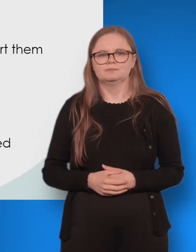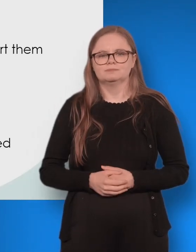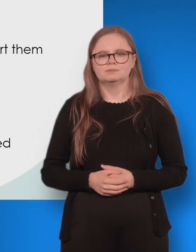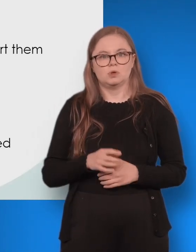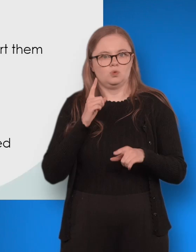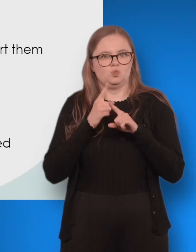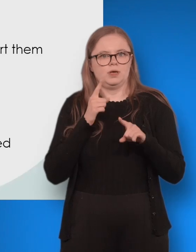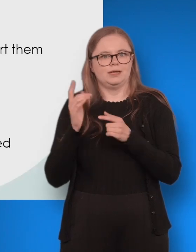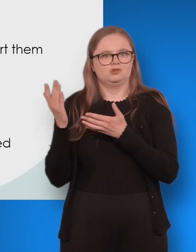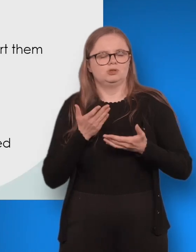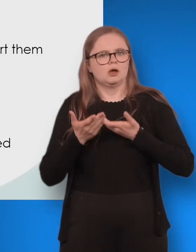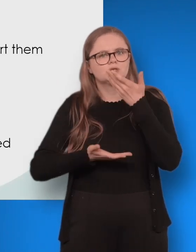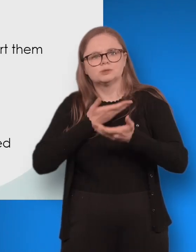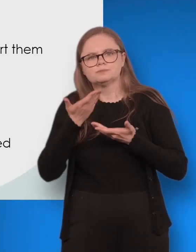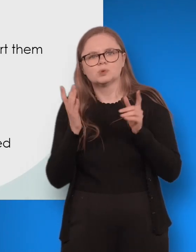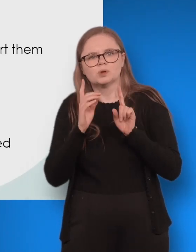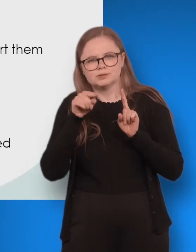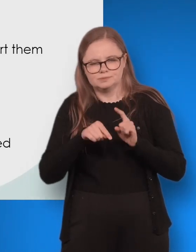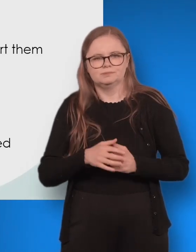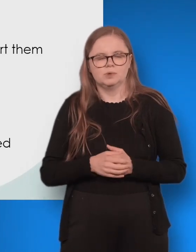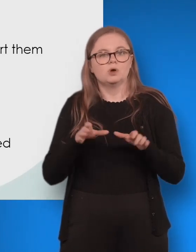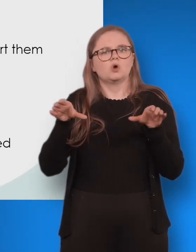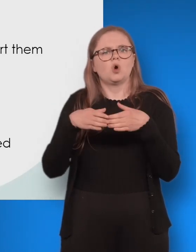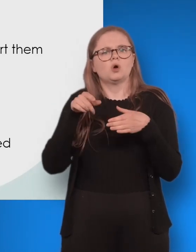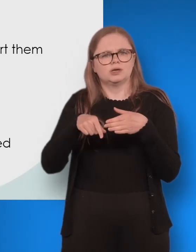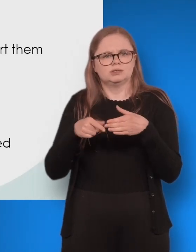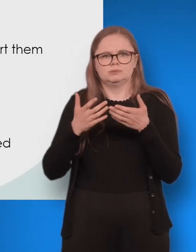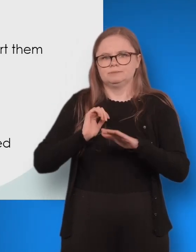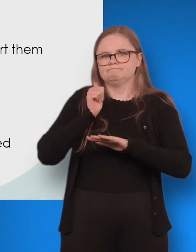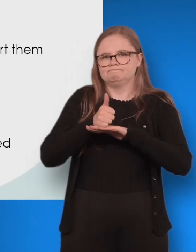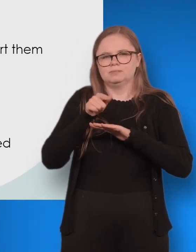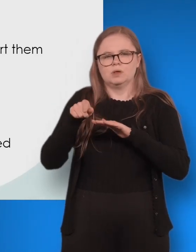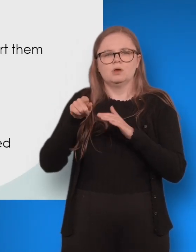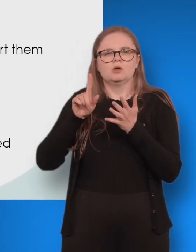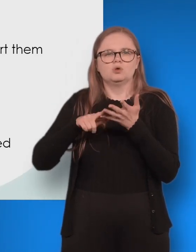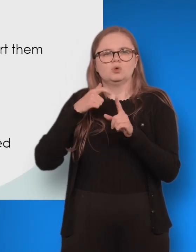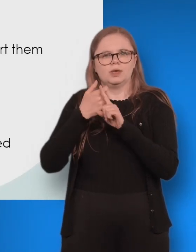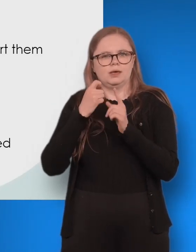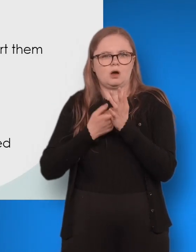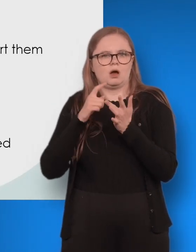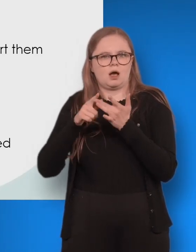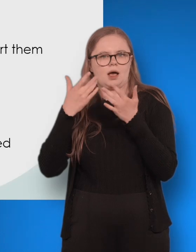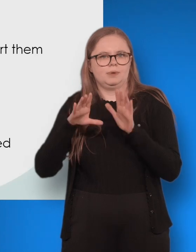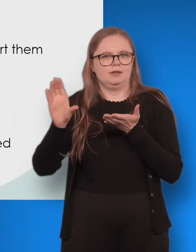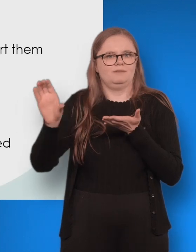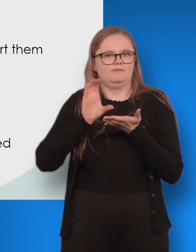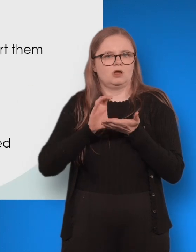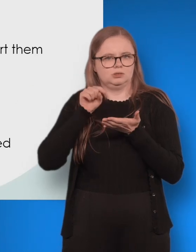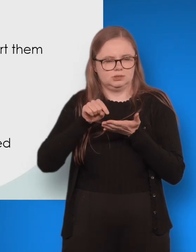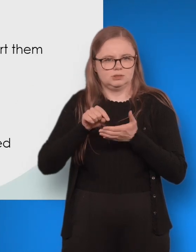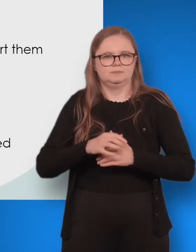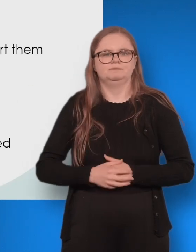quick introduction. The caucus is an initiative that's funded by the UK Research and Innovation, UKRI,